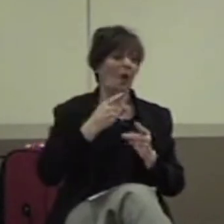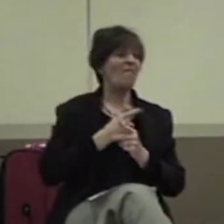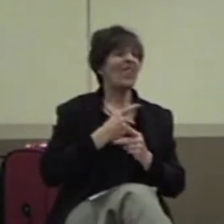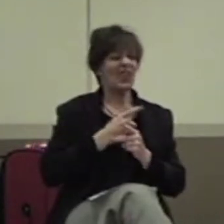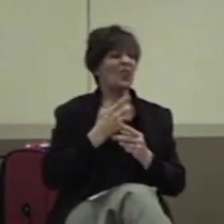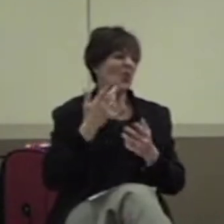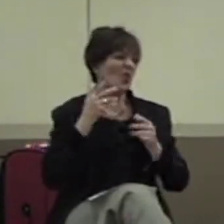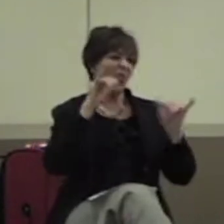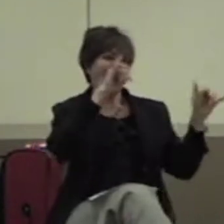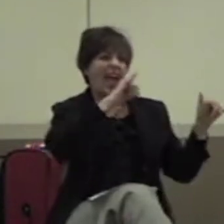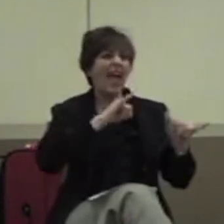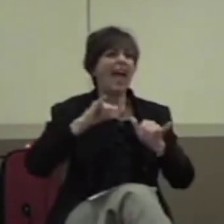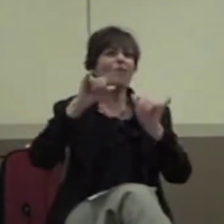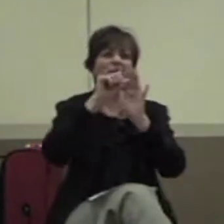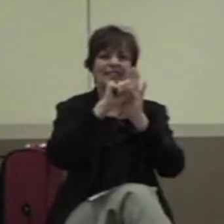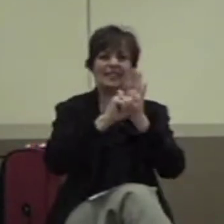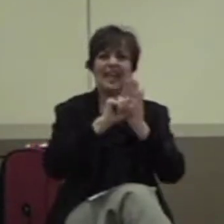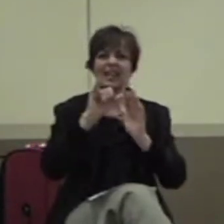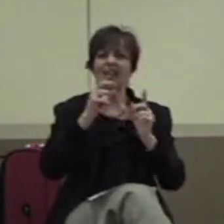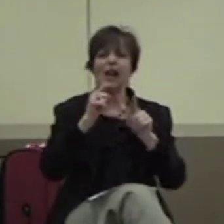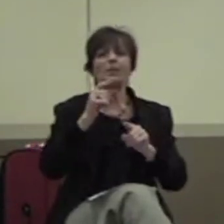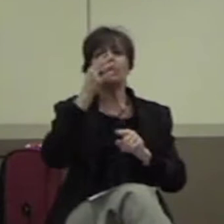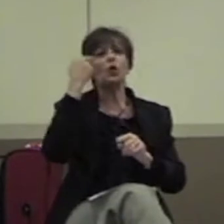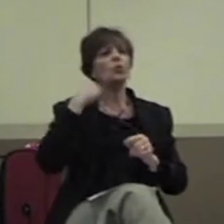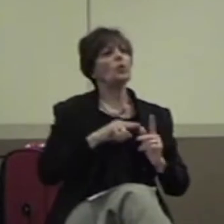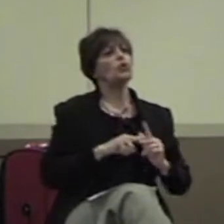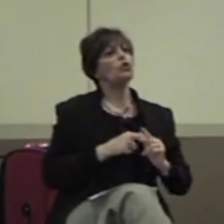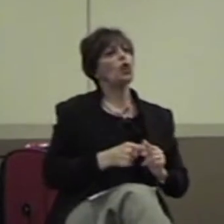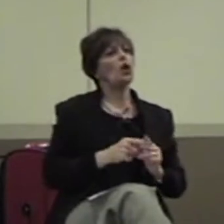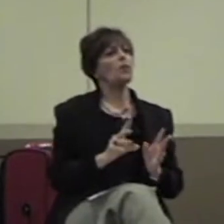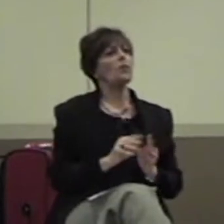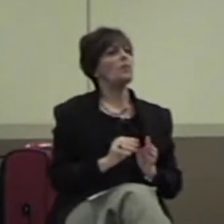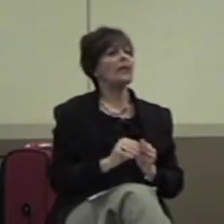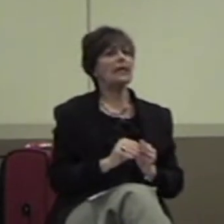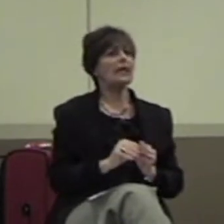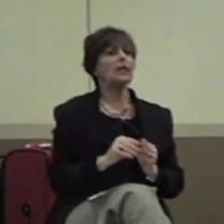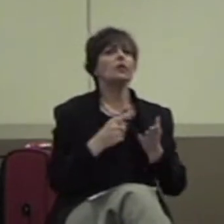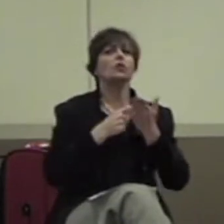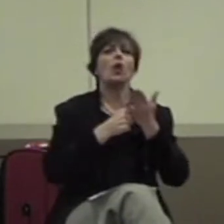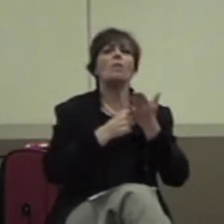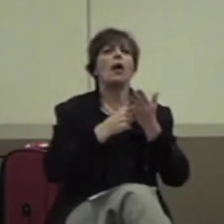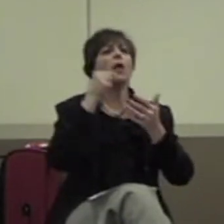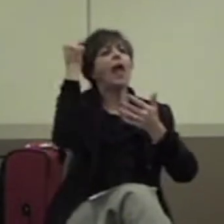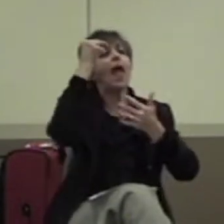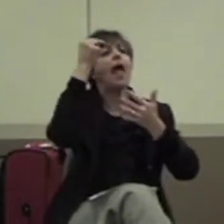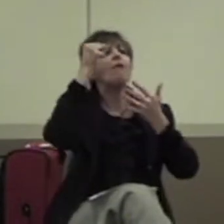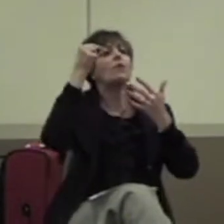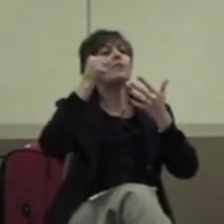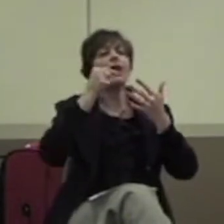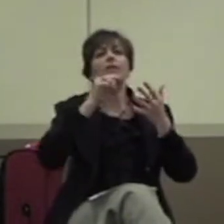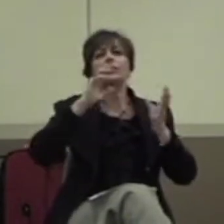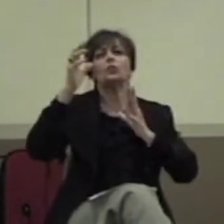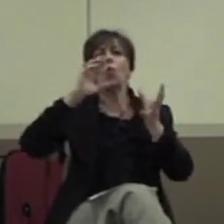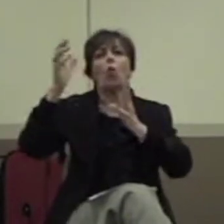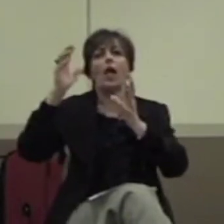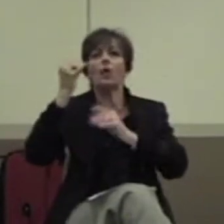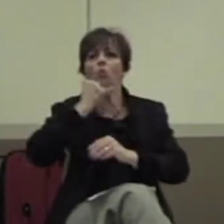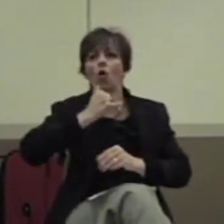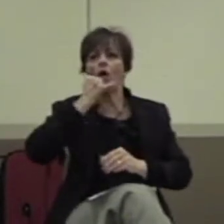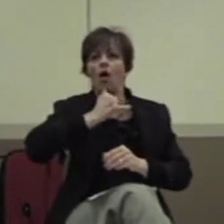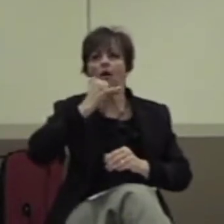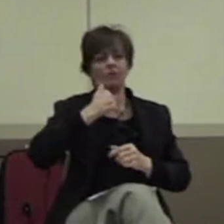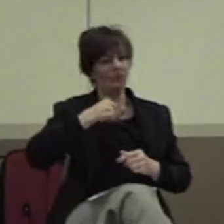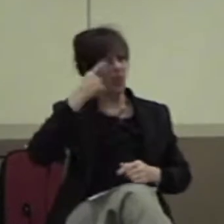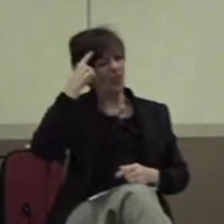So I figure pretty much every state that happens. And it's because we started out the meeting talking about everything that was going wrong.